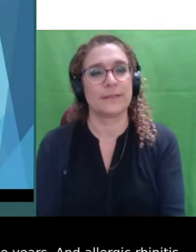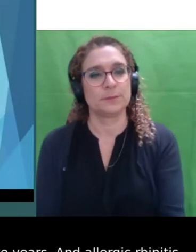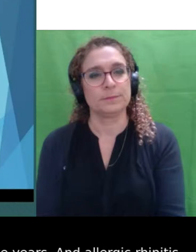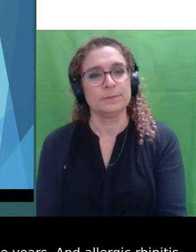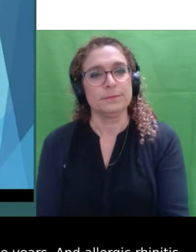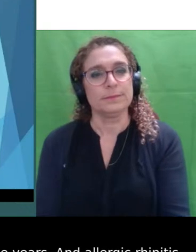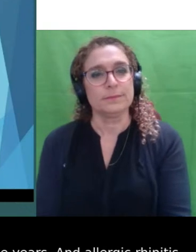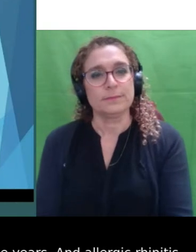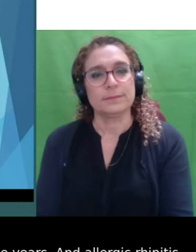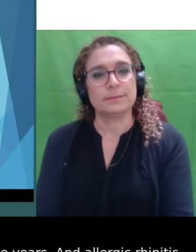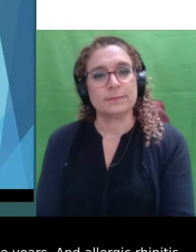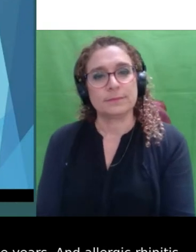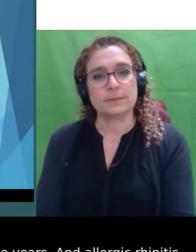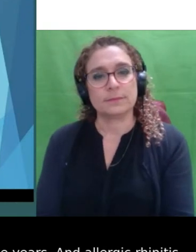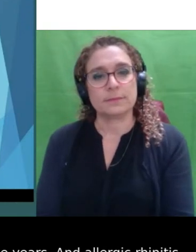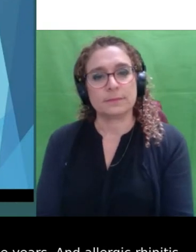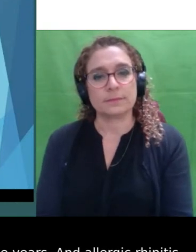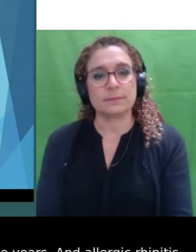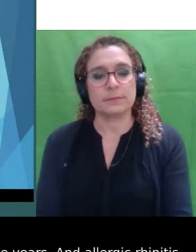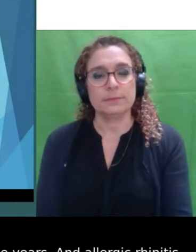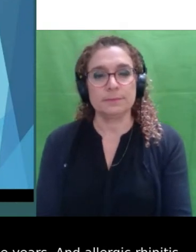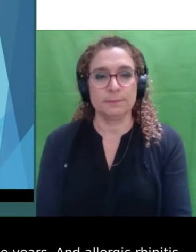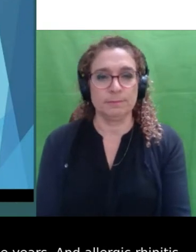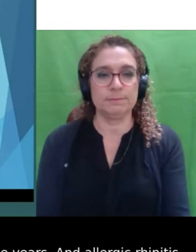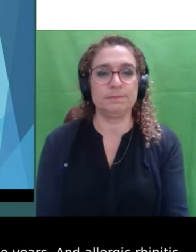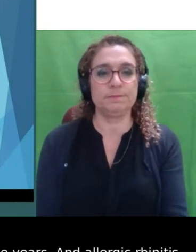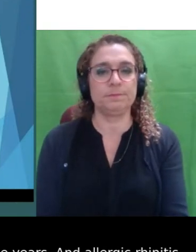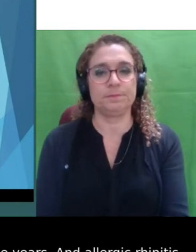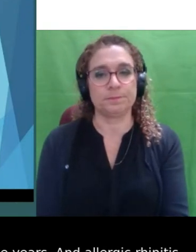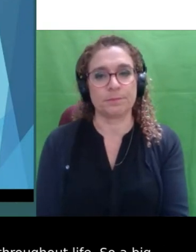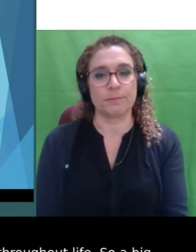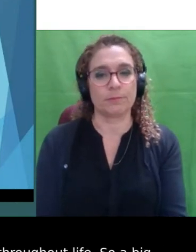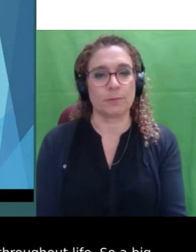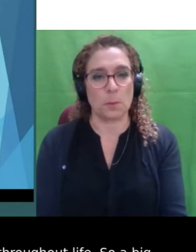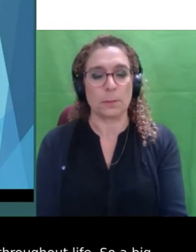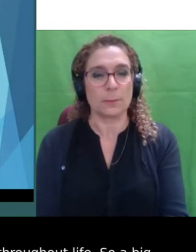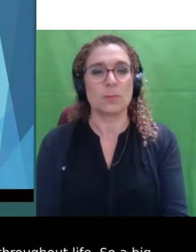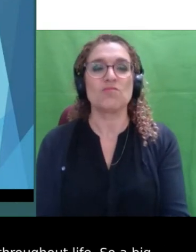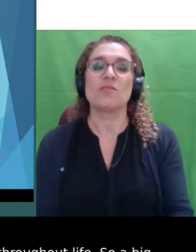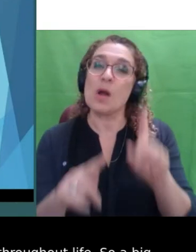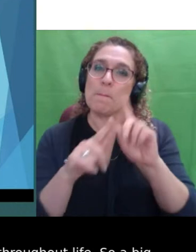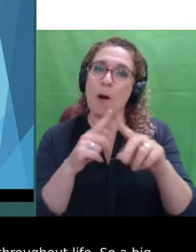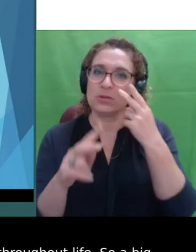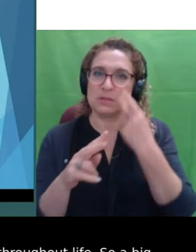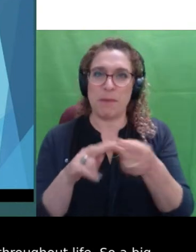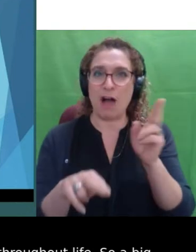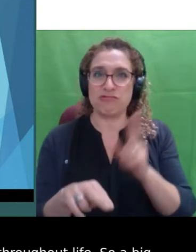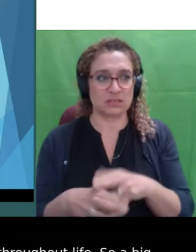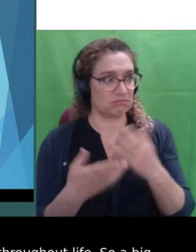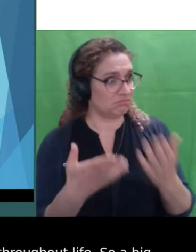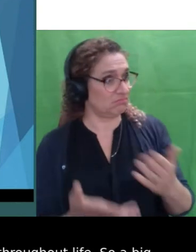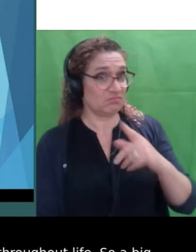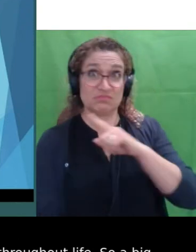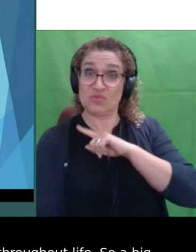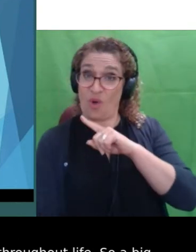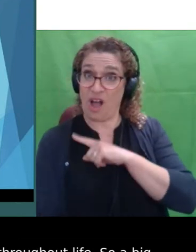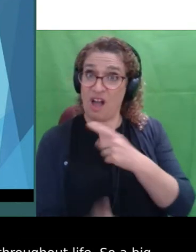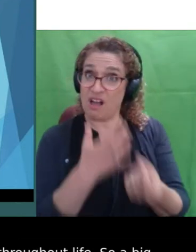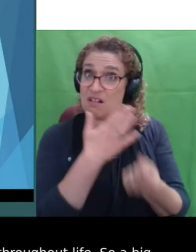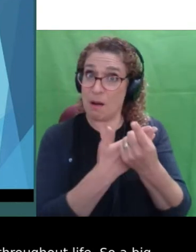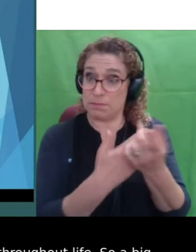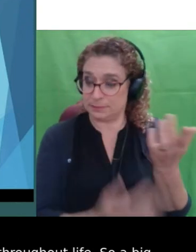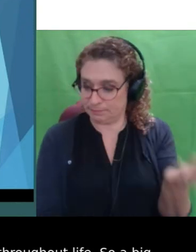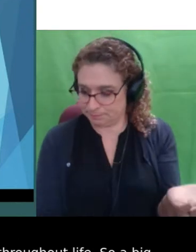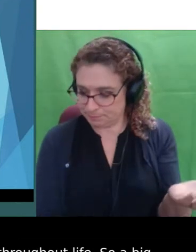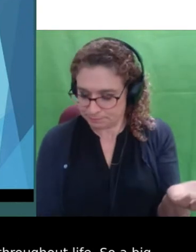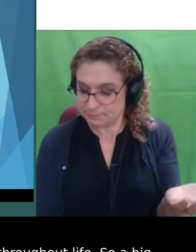so every a big question from parents is what is the cause of my child's eczema or atopic dermatitis or even